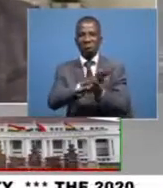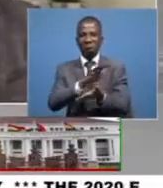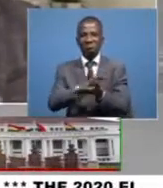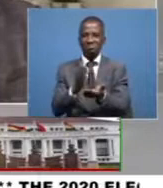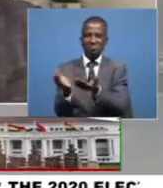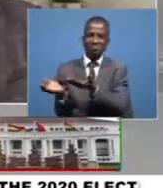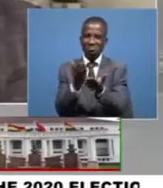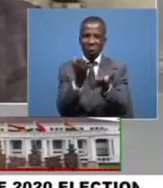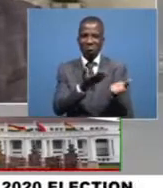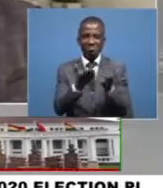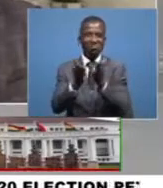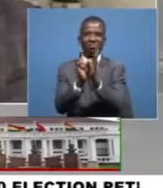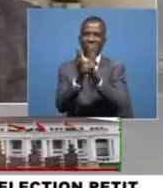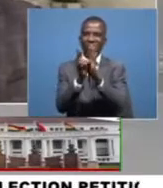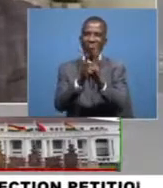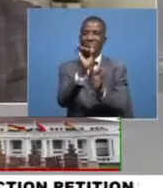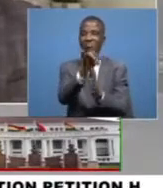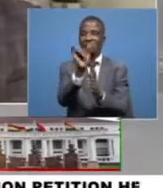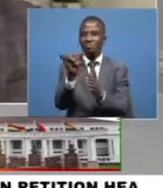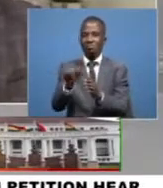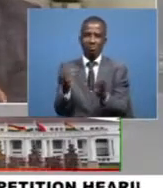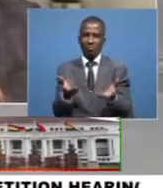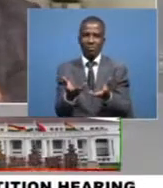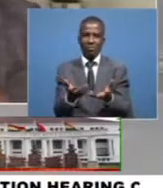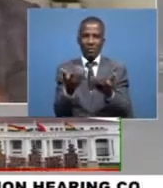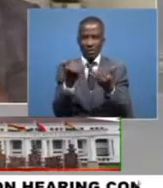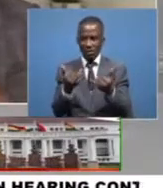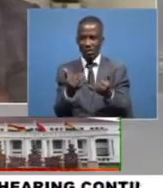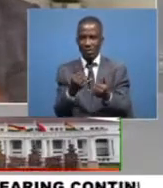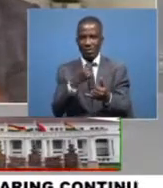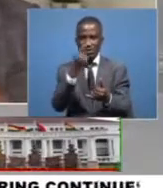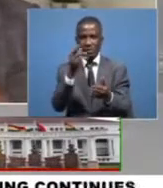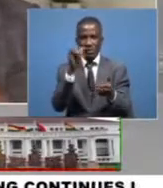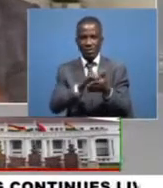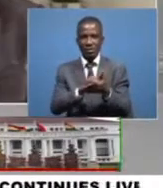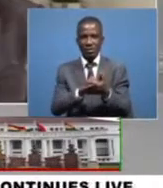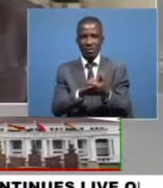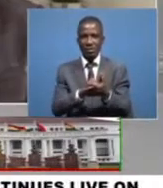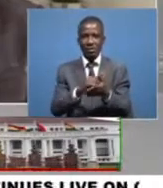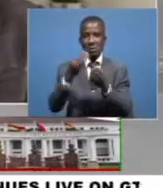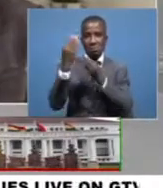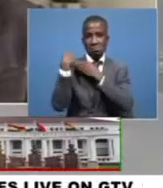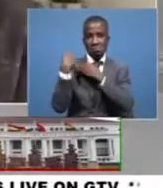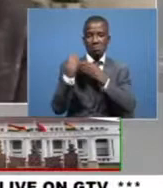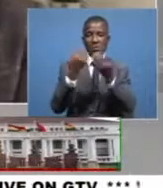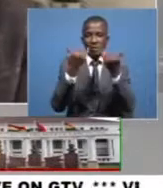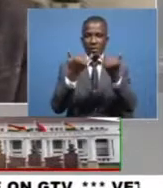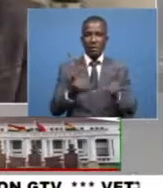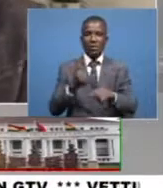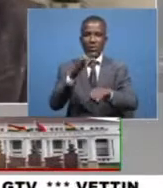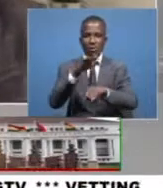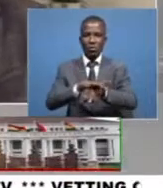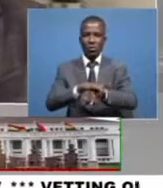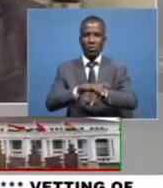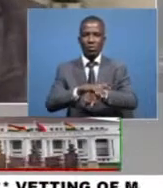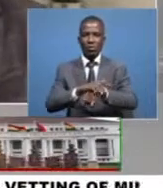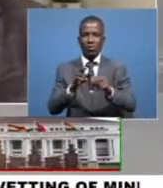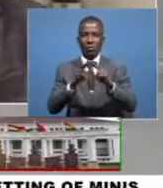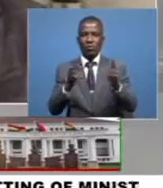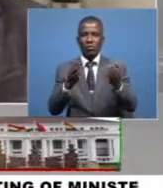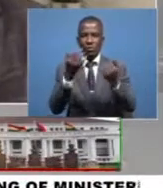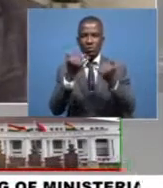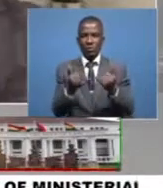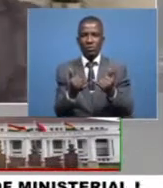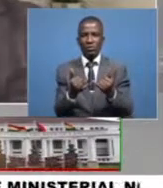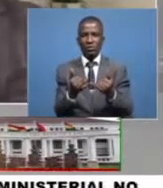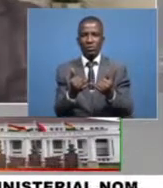to play videos and things of that sort. But what we can say is that the burden at that point was on the petitioner. So it's not as